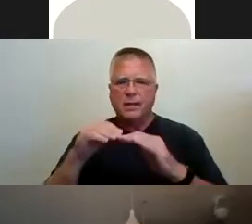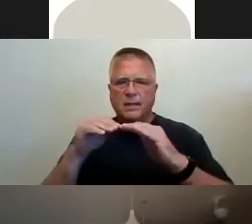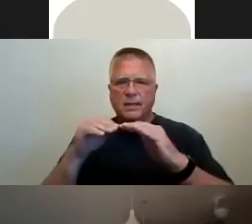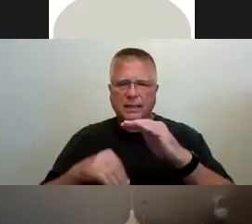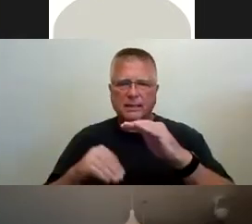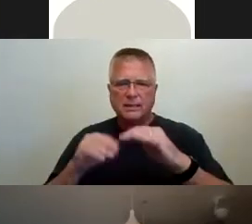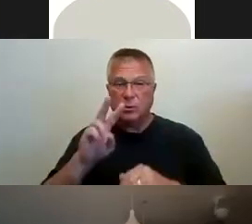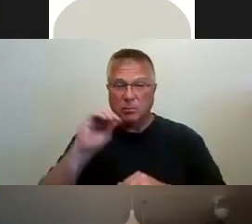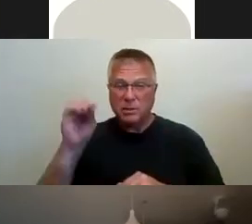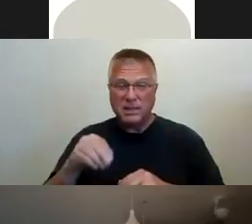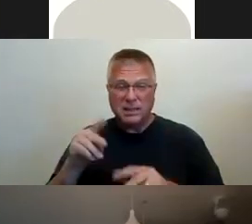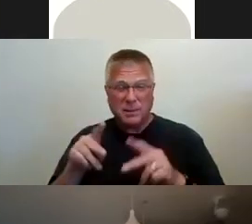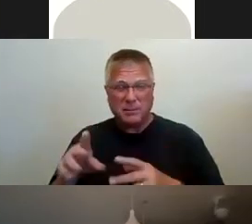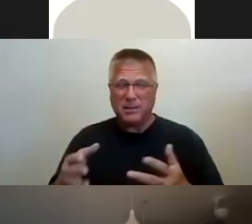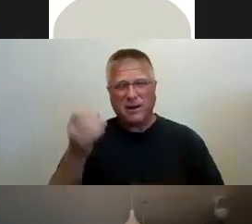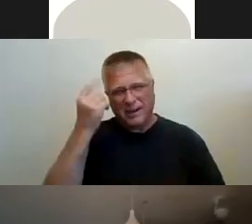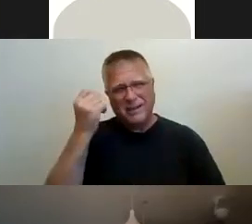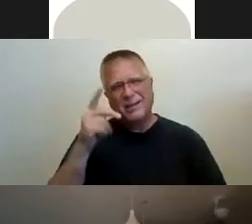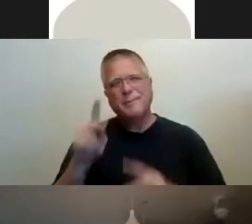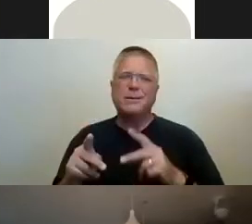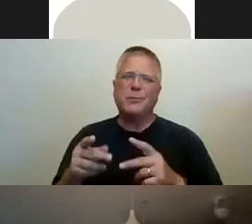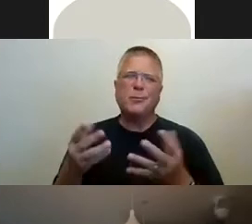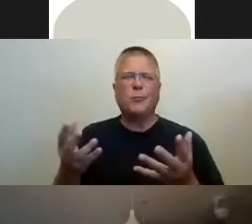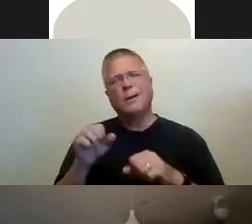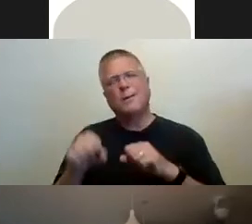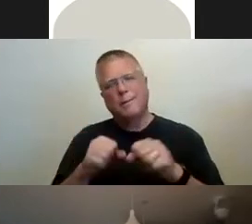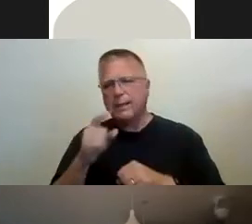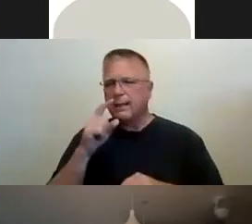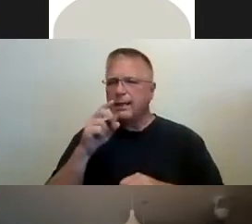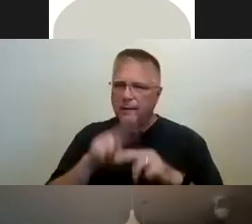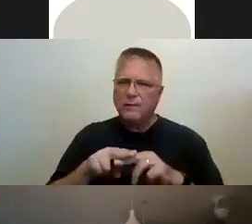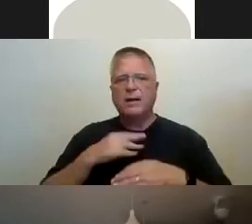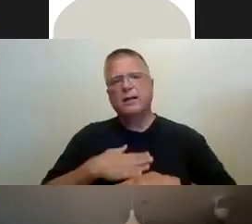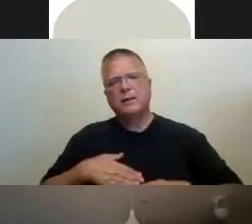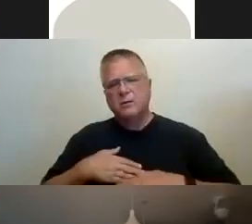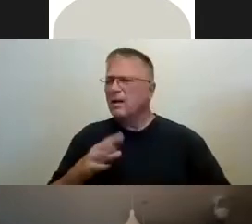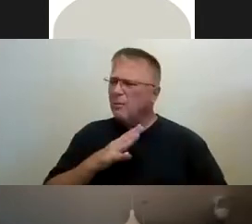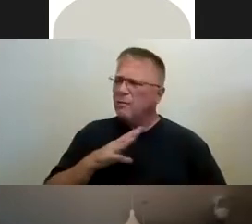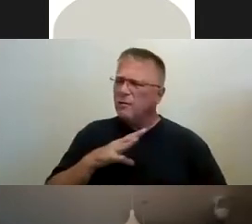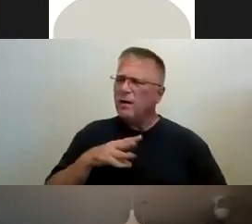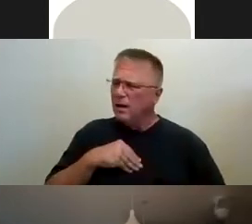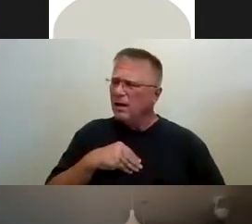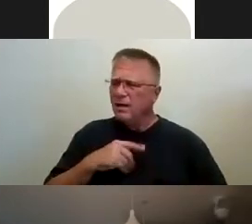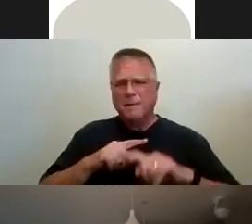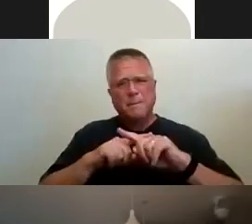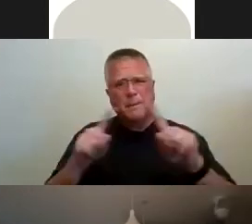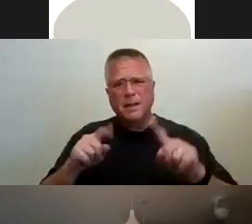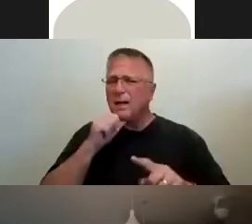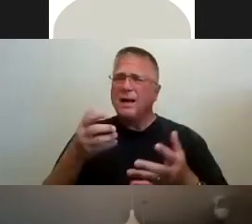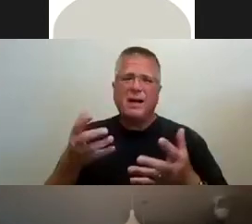people, and I understand that people want to bike and they enjoy it, and I'm really okay with that. However, I don't want to